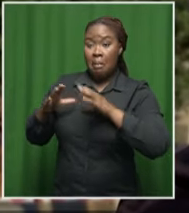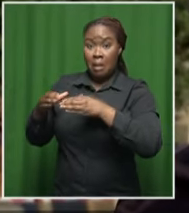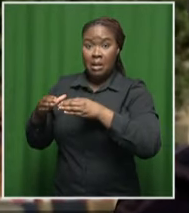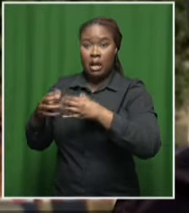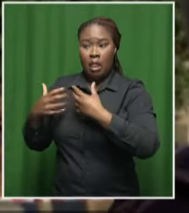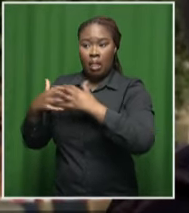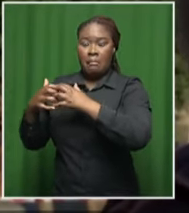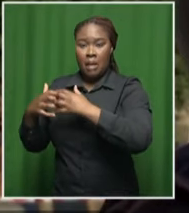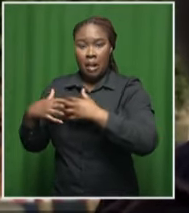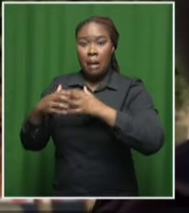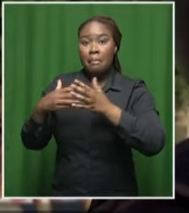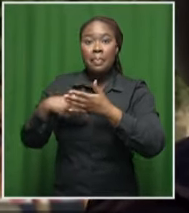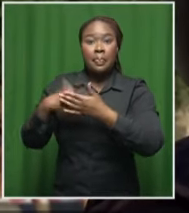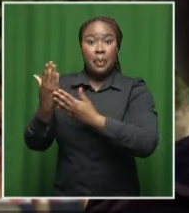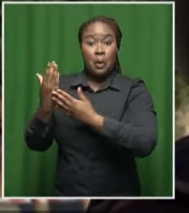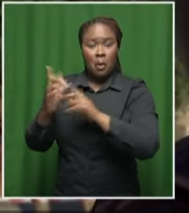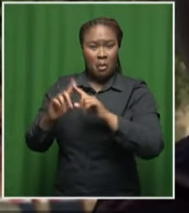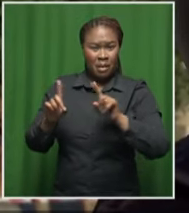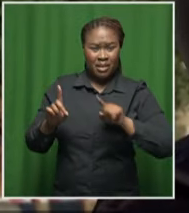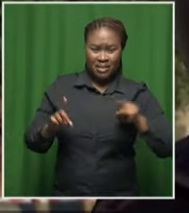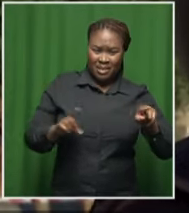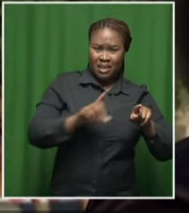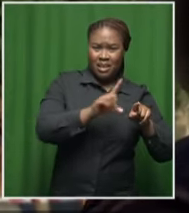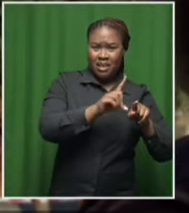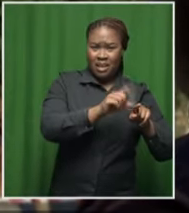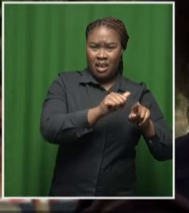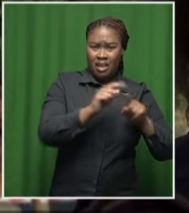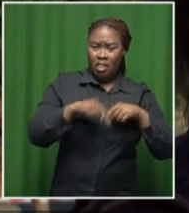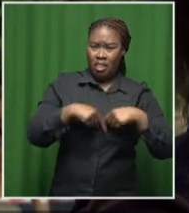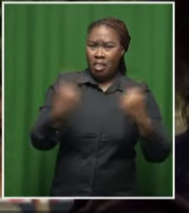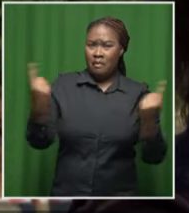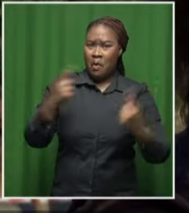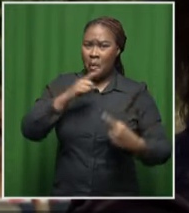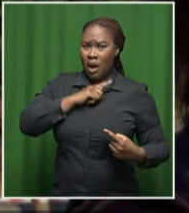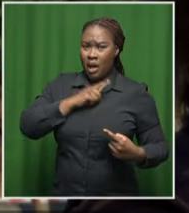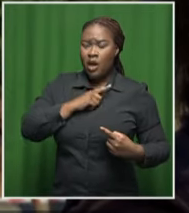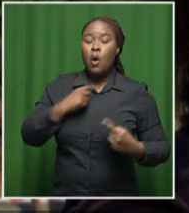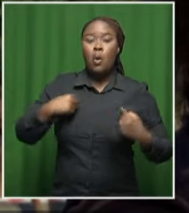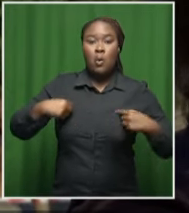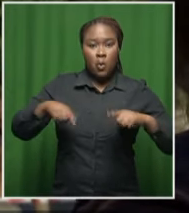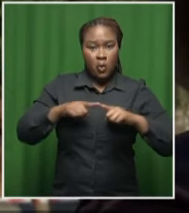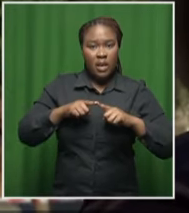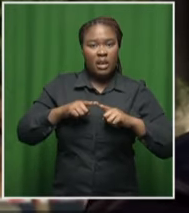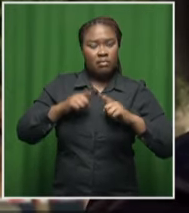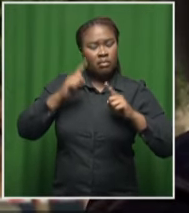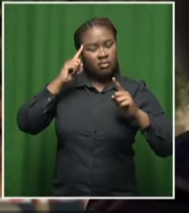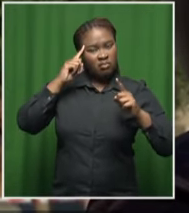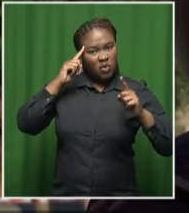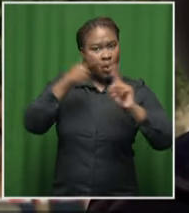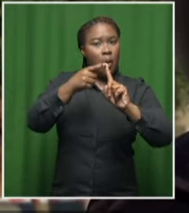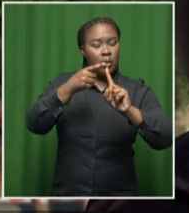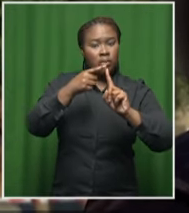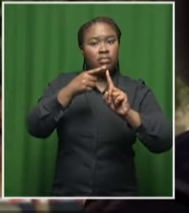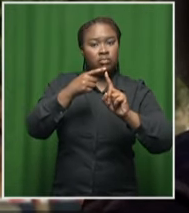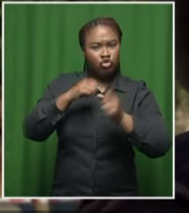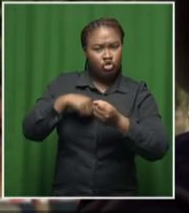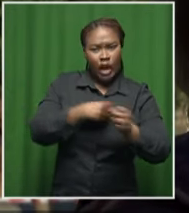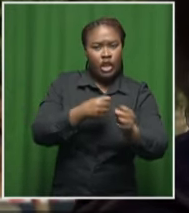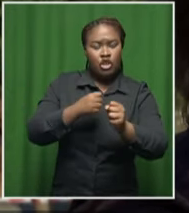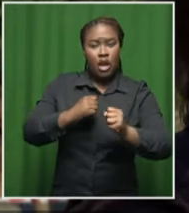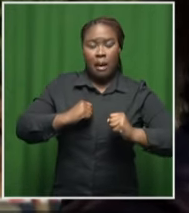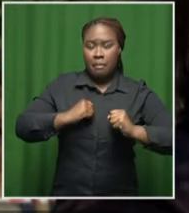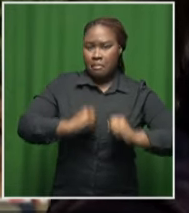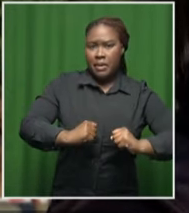What makes us different from them is we are an organization with a very solid machinery. And today,